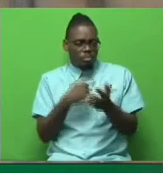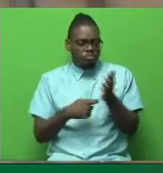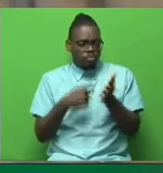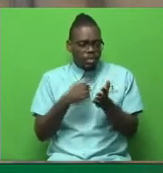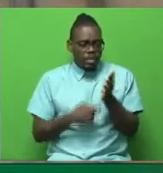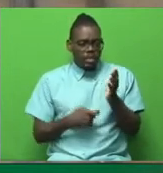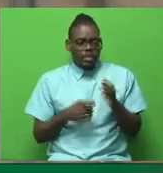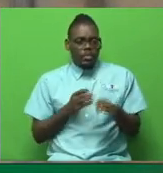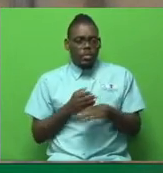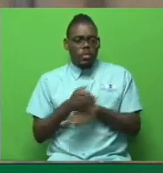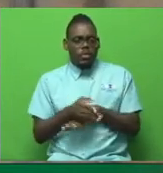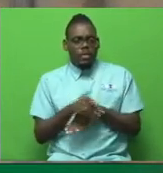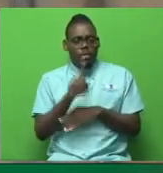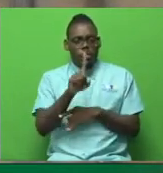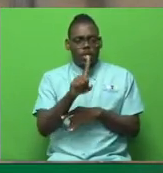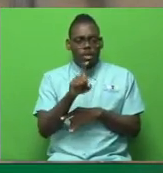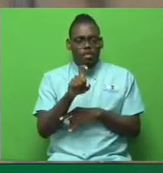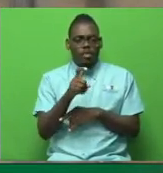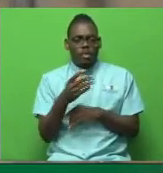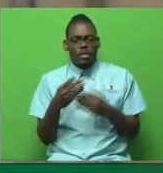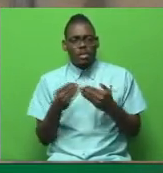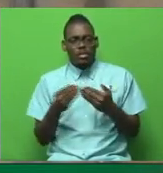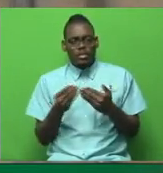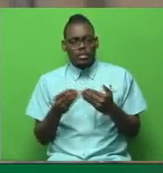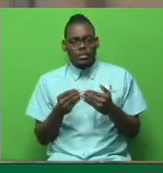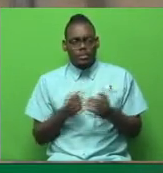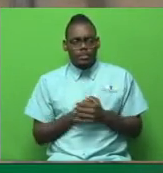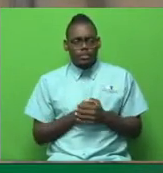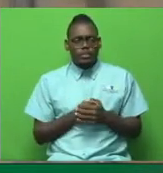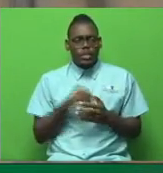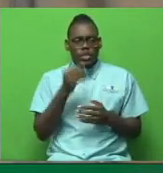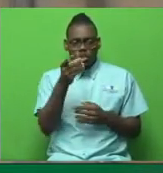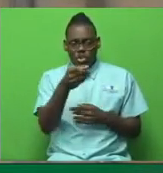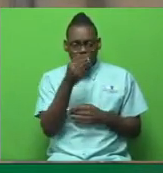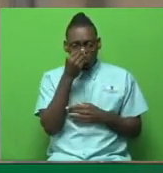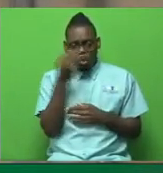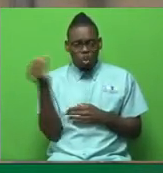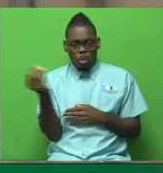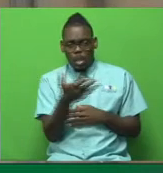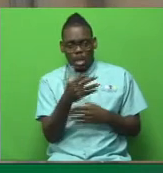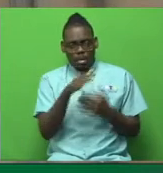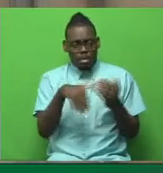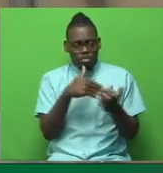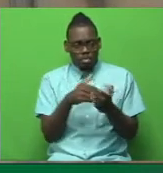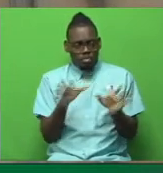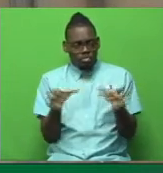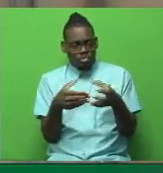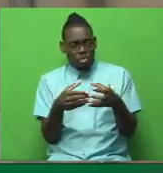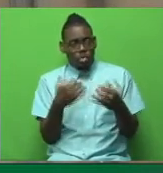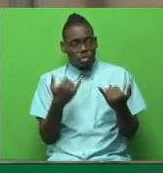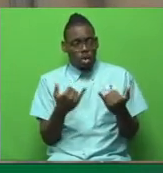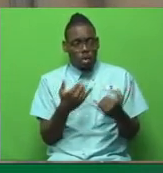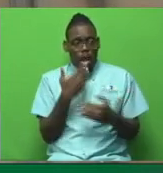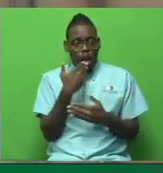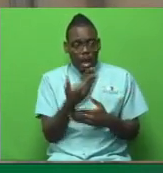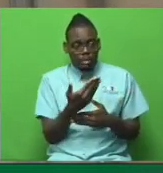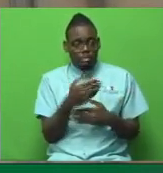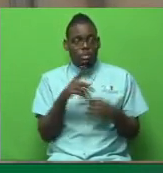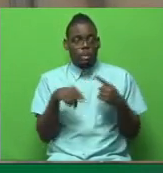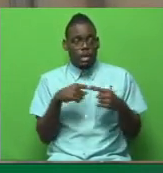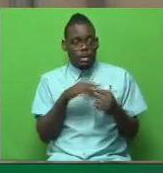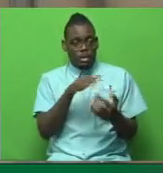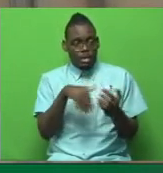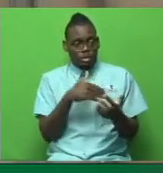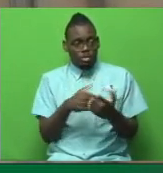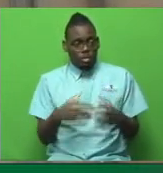and ignored Central block and you have the goal to come and ask City about Central block right